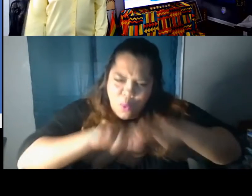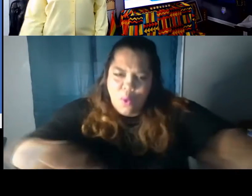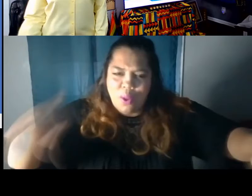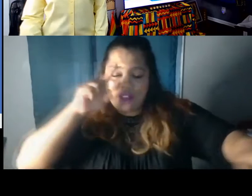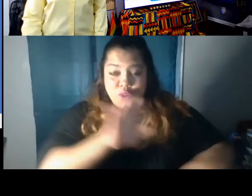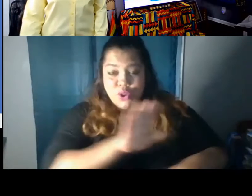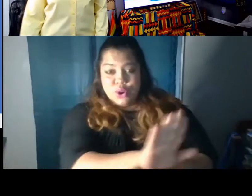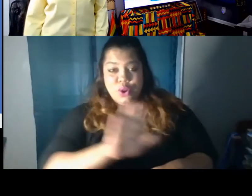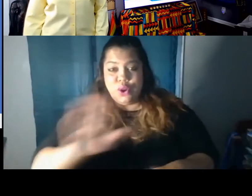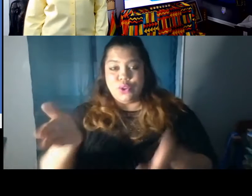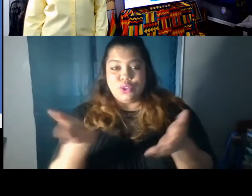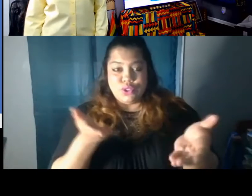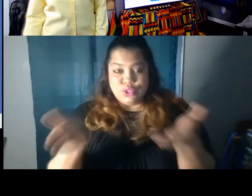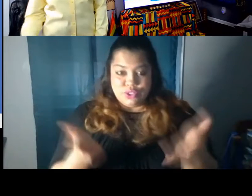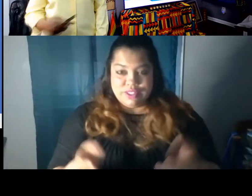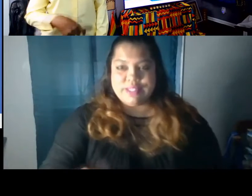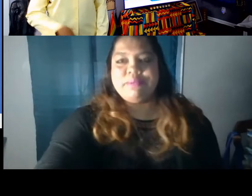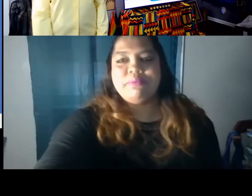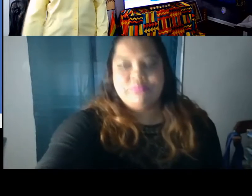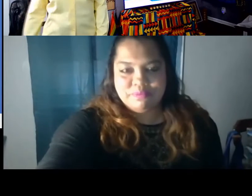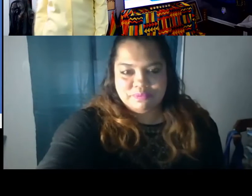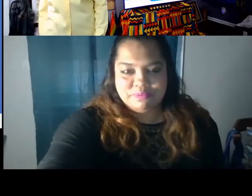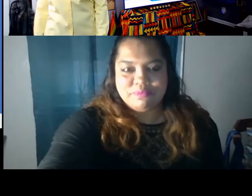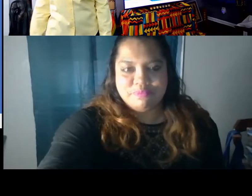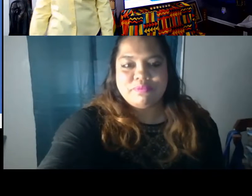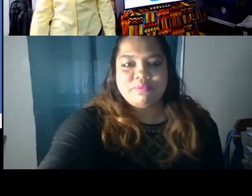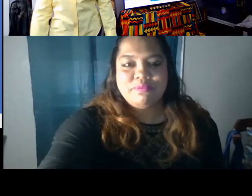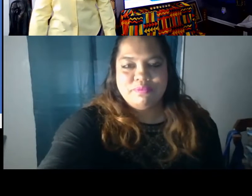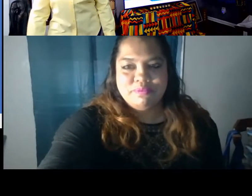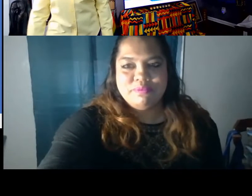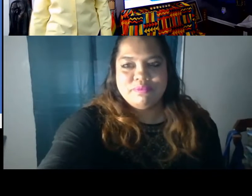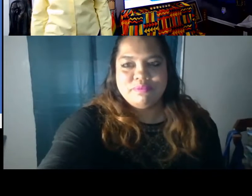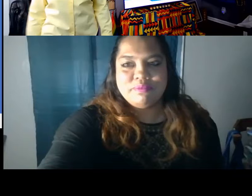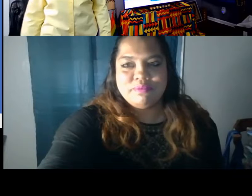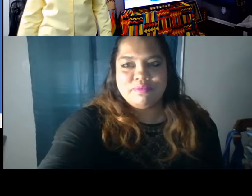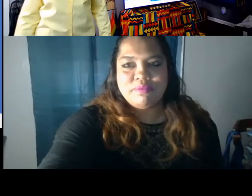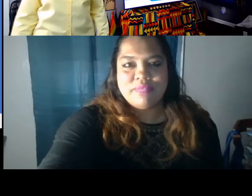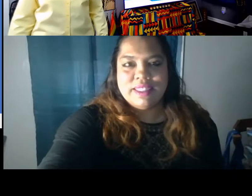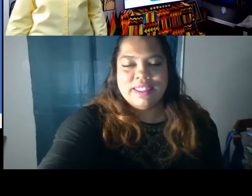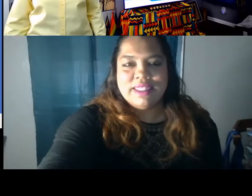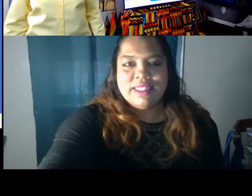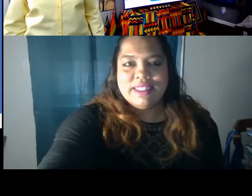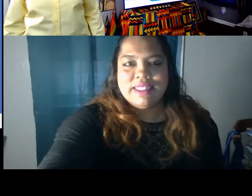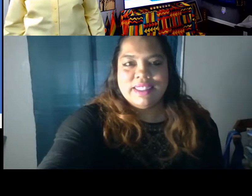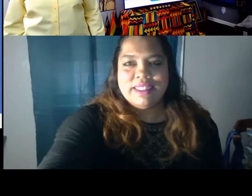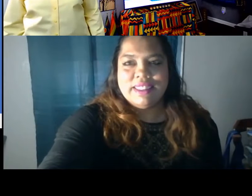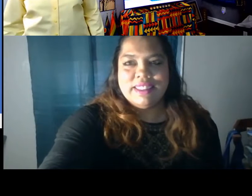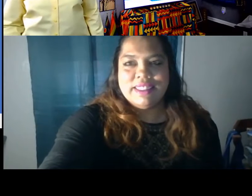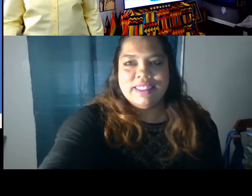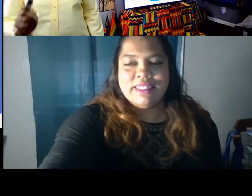Now, at CSLGB, every Sunday is Invite a Friend or Family Member